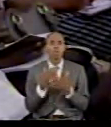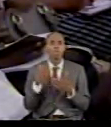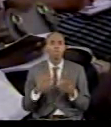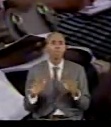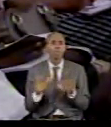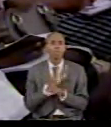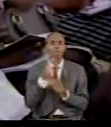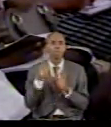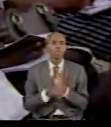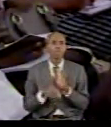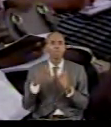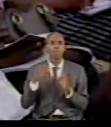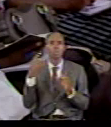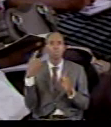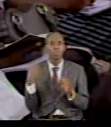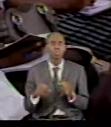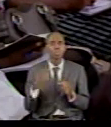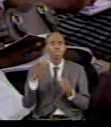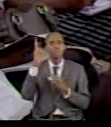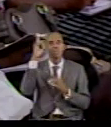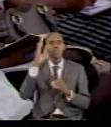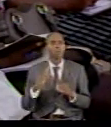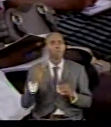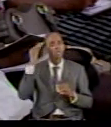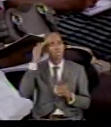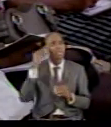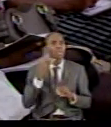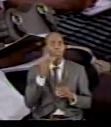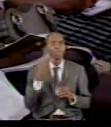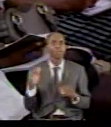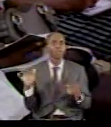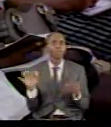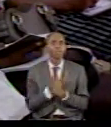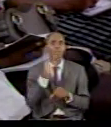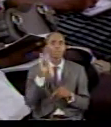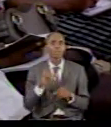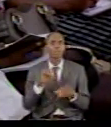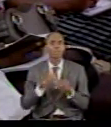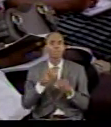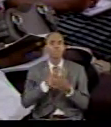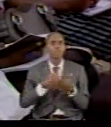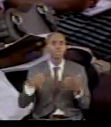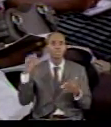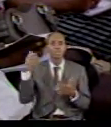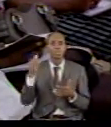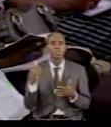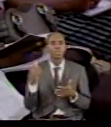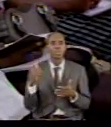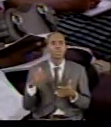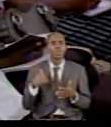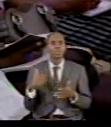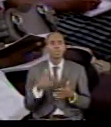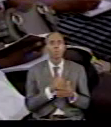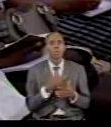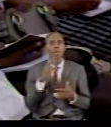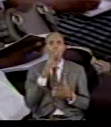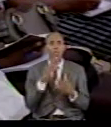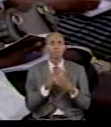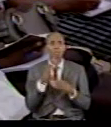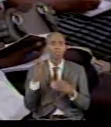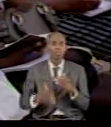Godhead bodily. And then in verse 10, it says, we're complete in